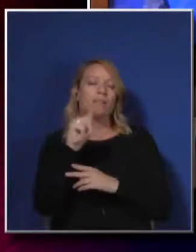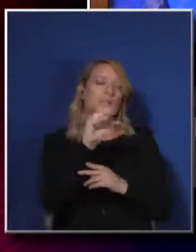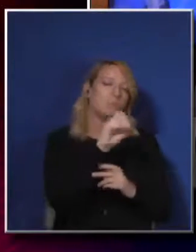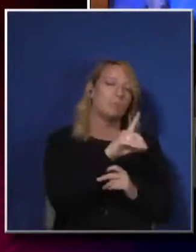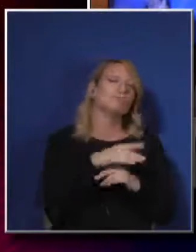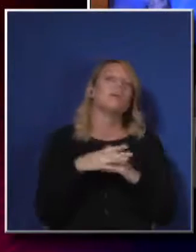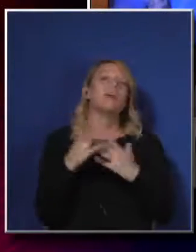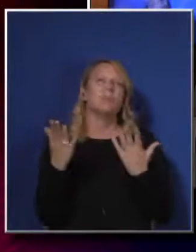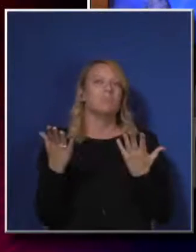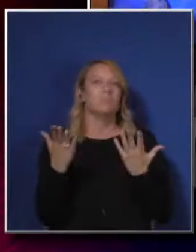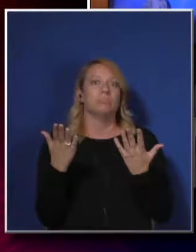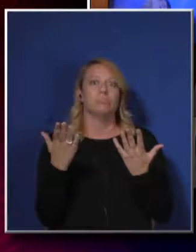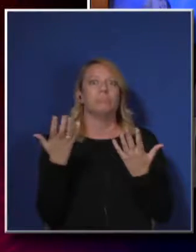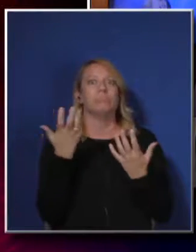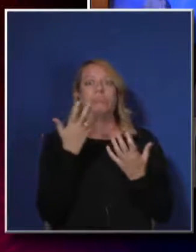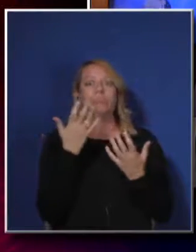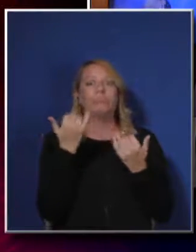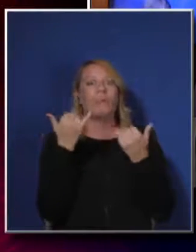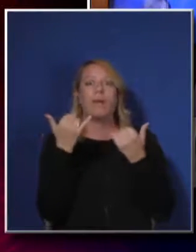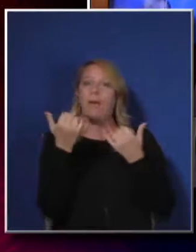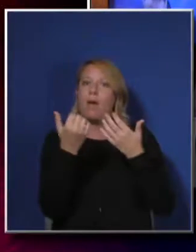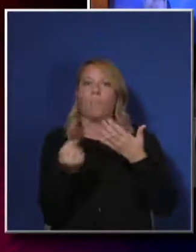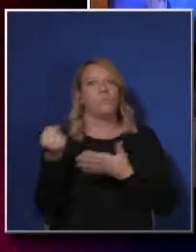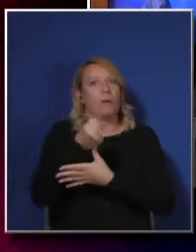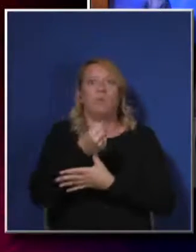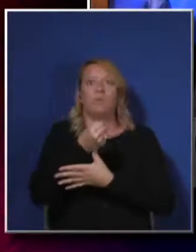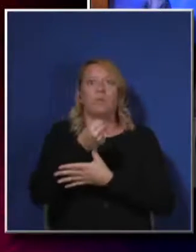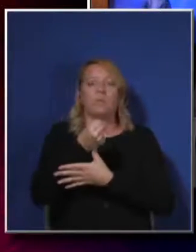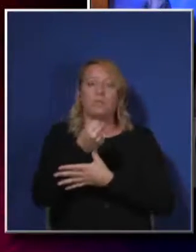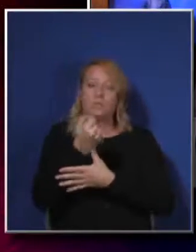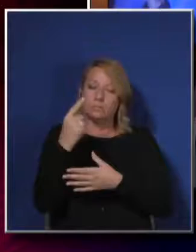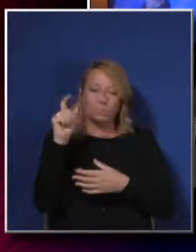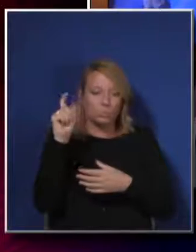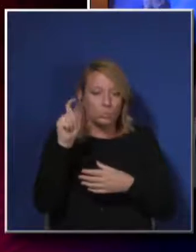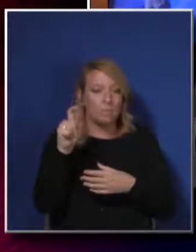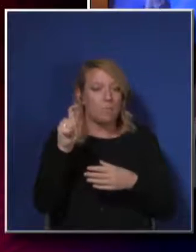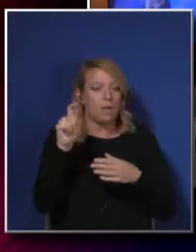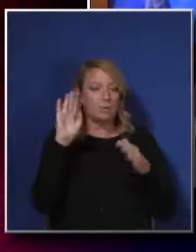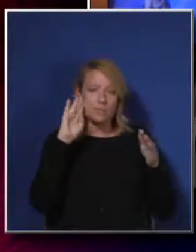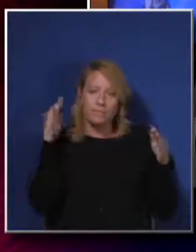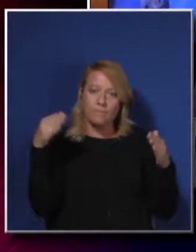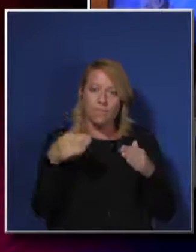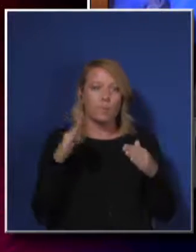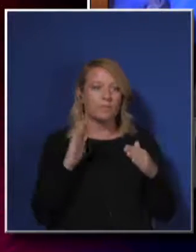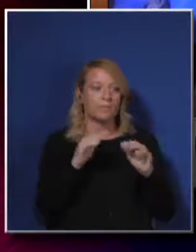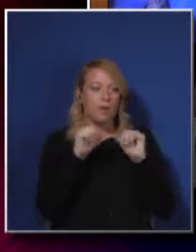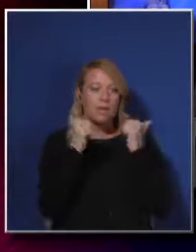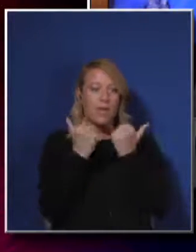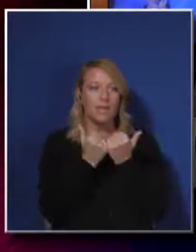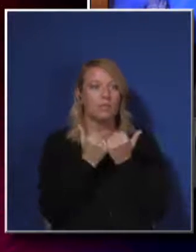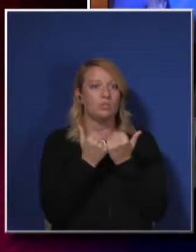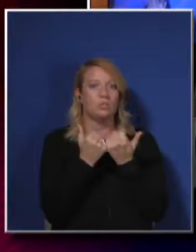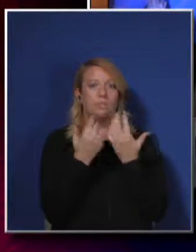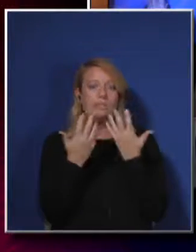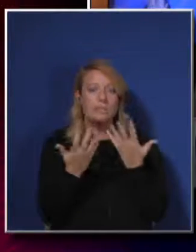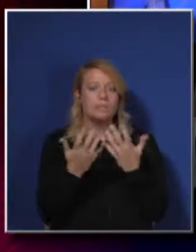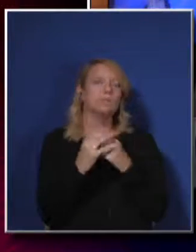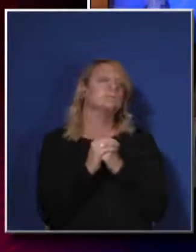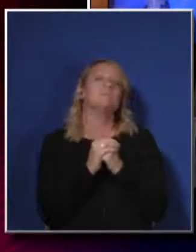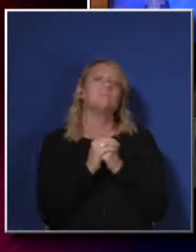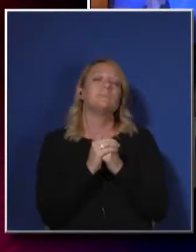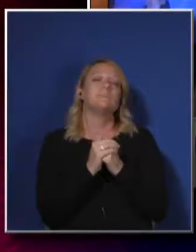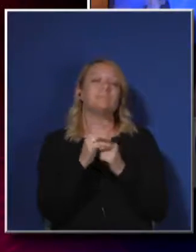has been bumped up to the top. We really need to focus as an agency. We are just now developing